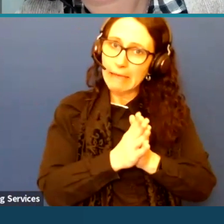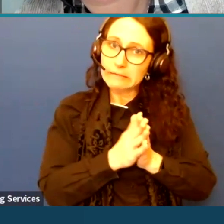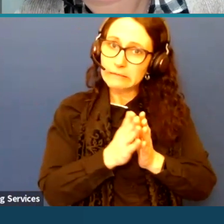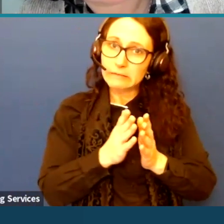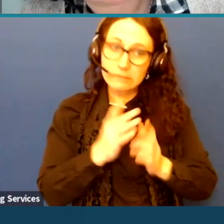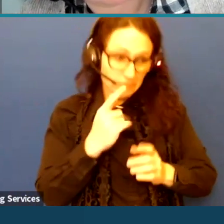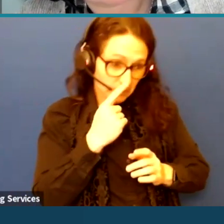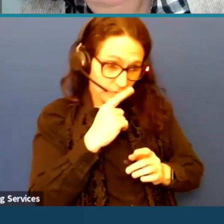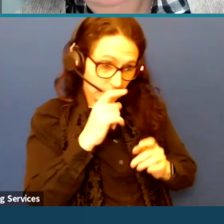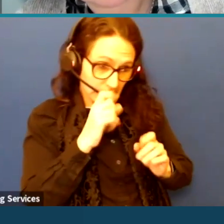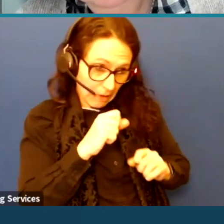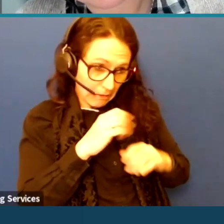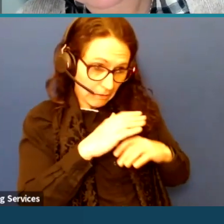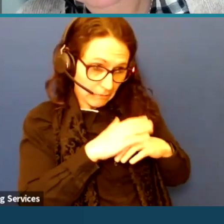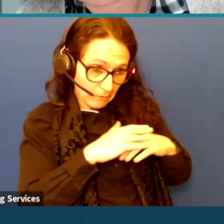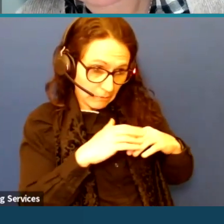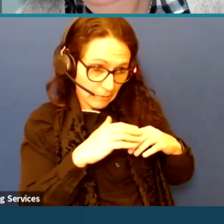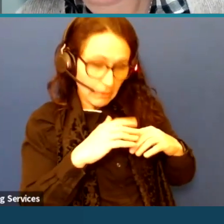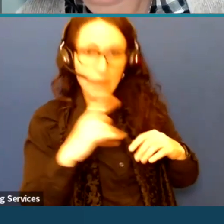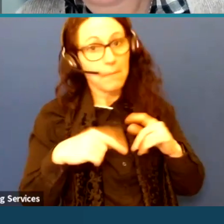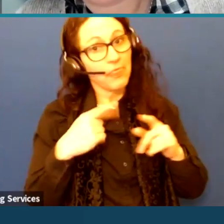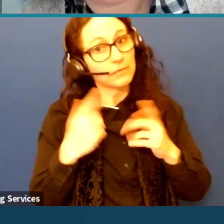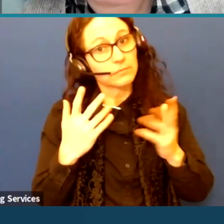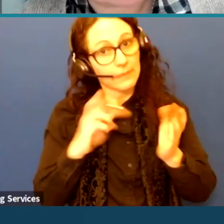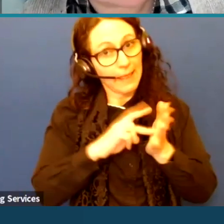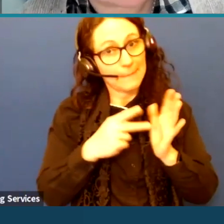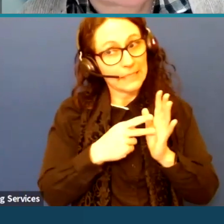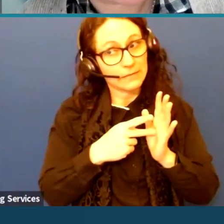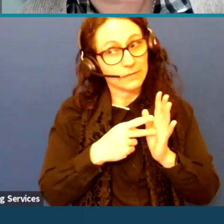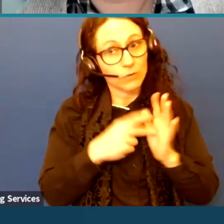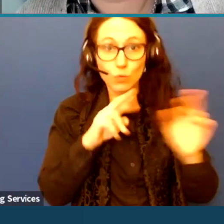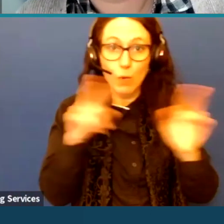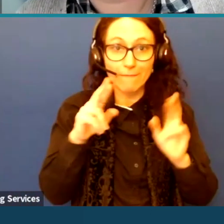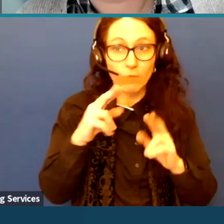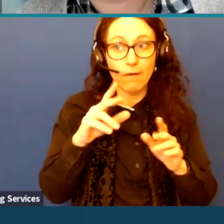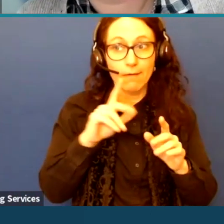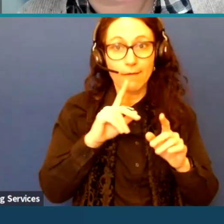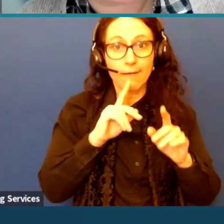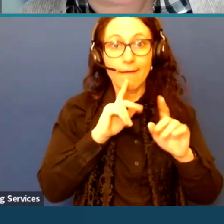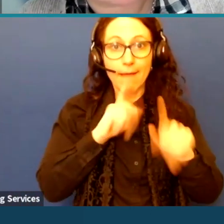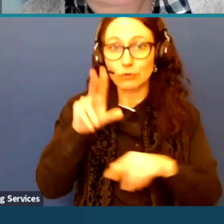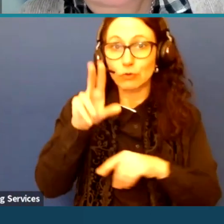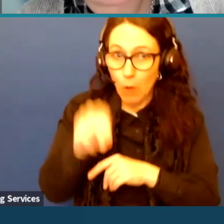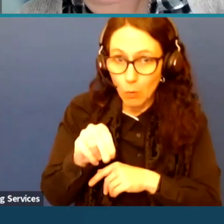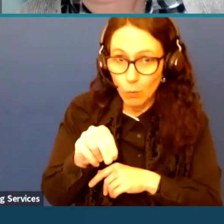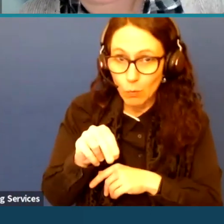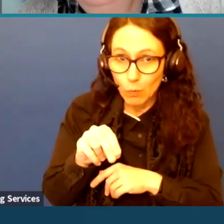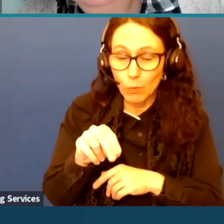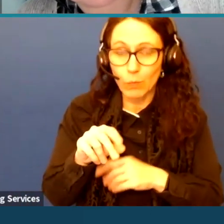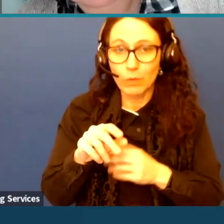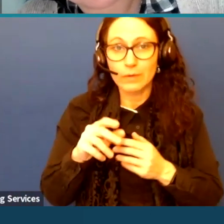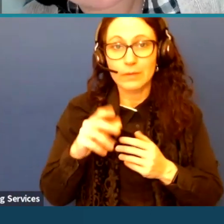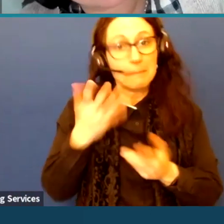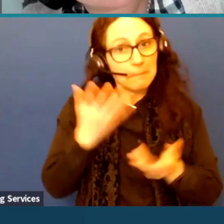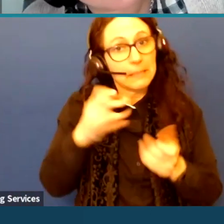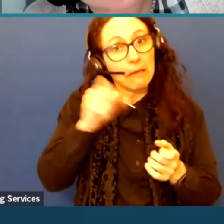you want something, ask, but then be prepared for my answer. If I can, I may let